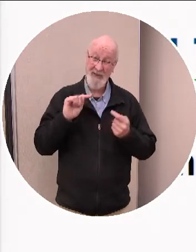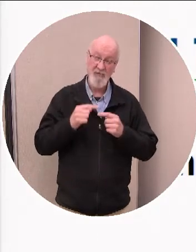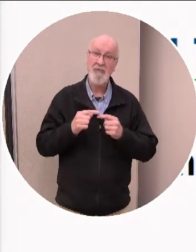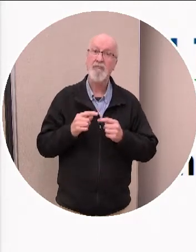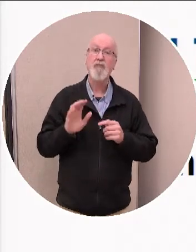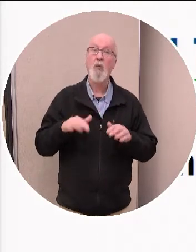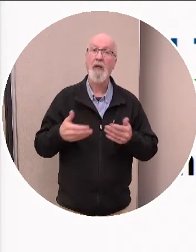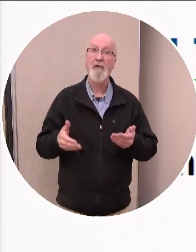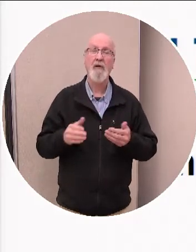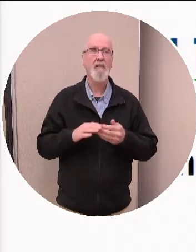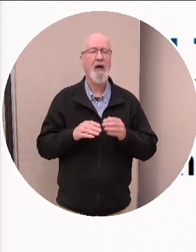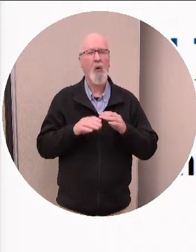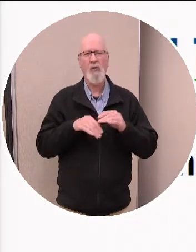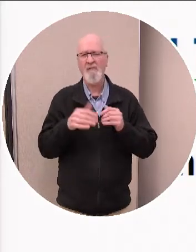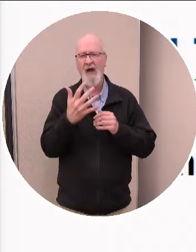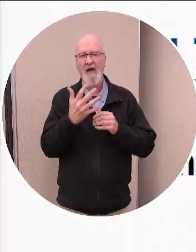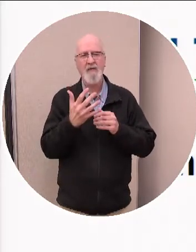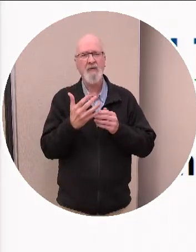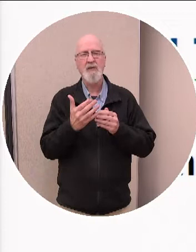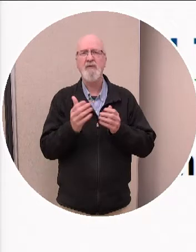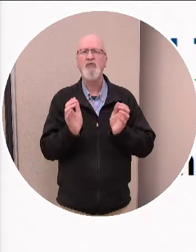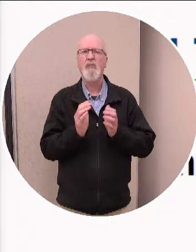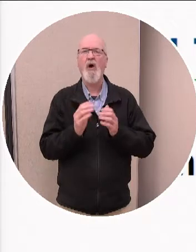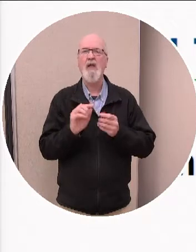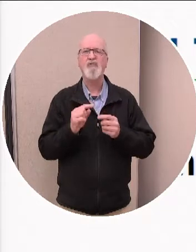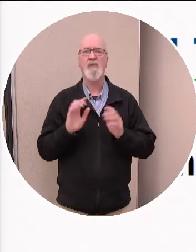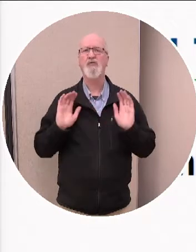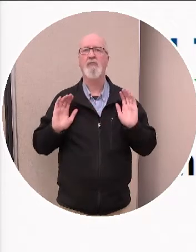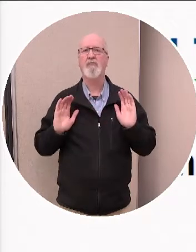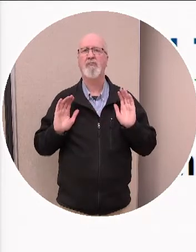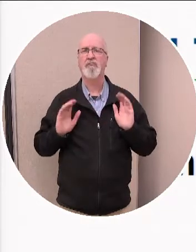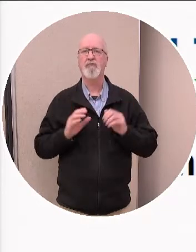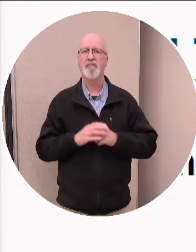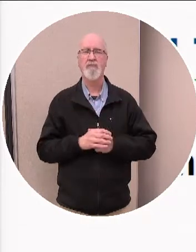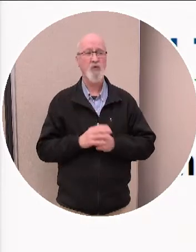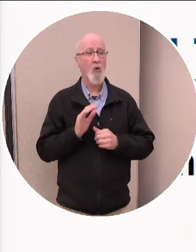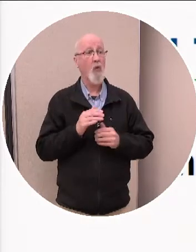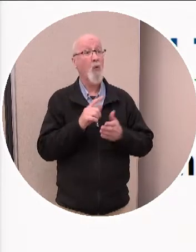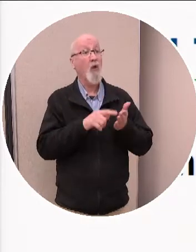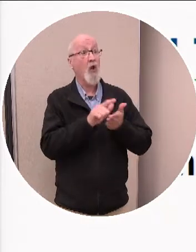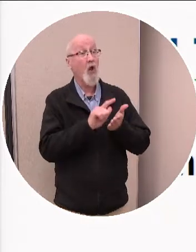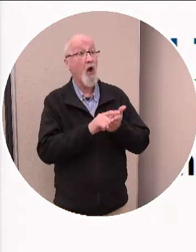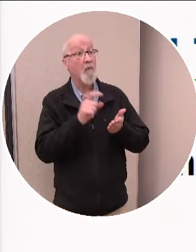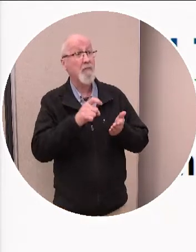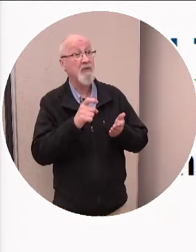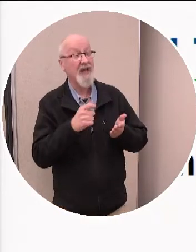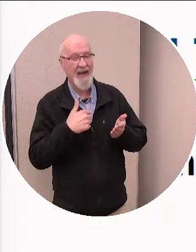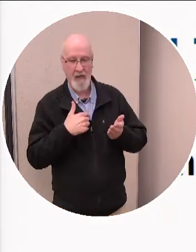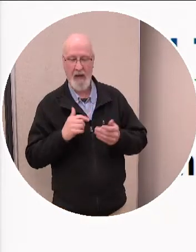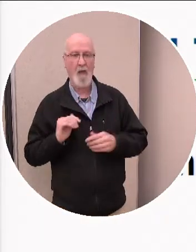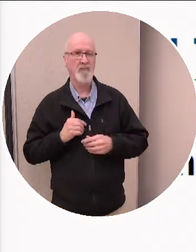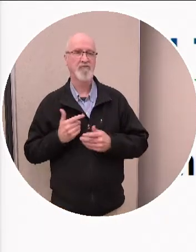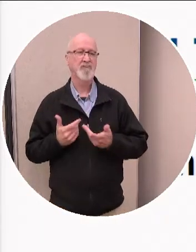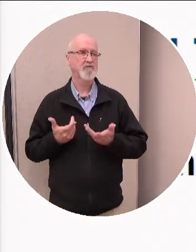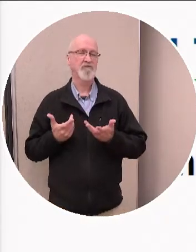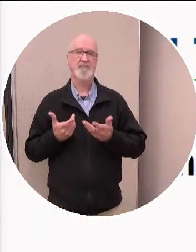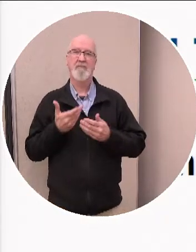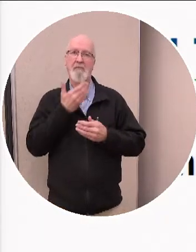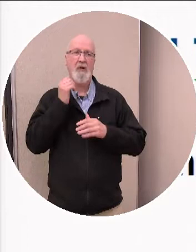were fewer than 5 minor injuries. So we've gone above and beyond legislative requirements to ensure the mechanical safety of